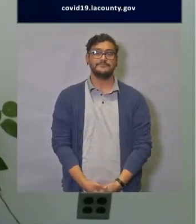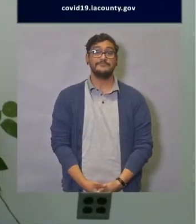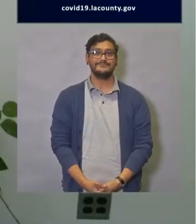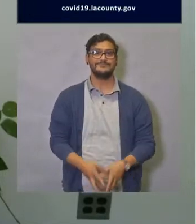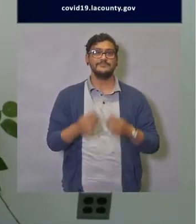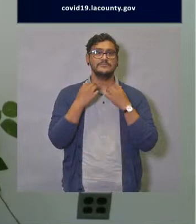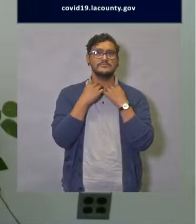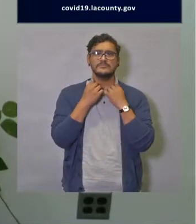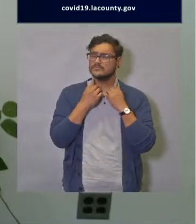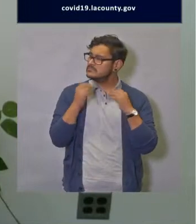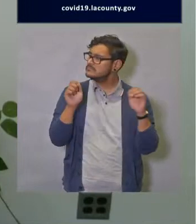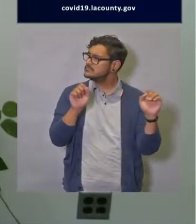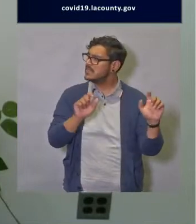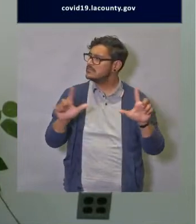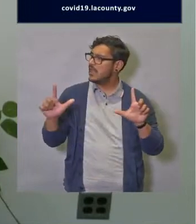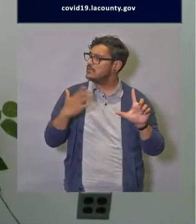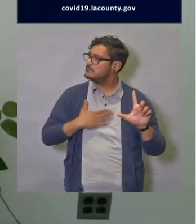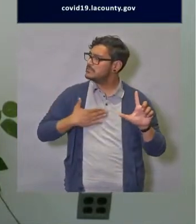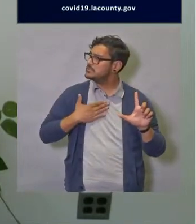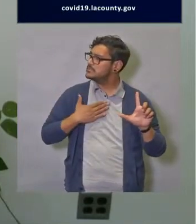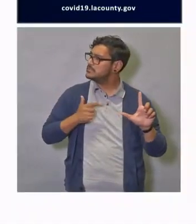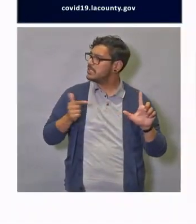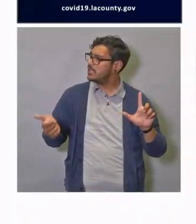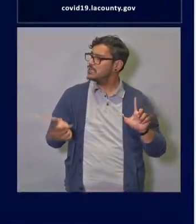Is it possible to have the next slide?